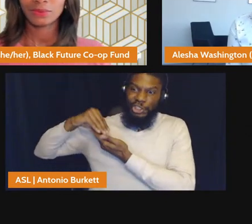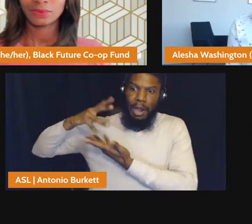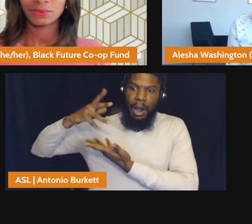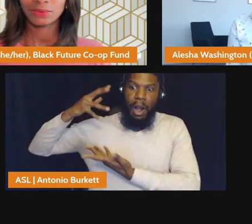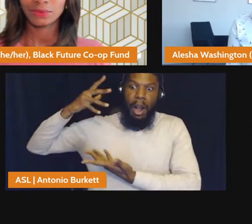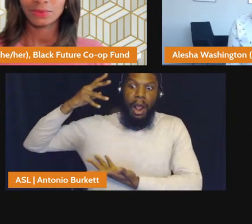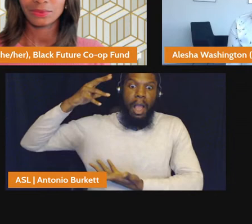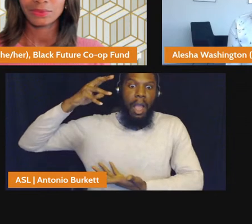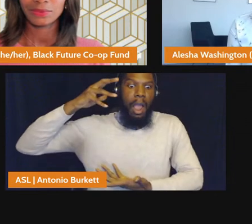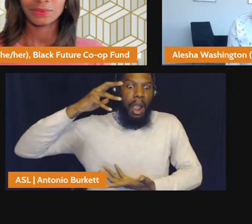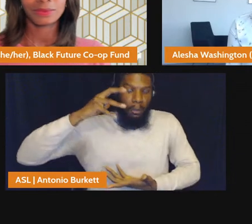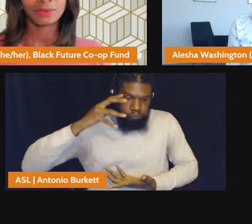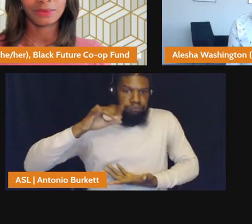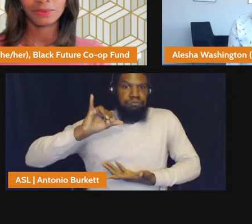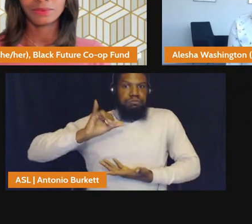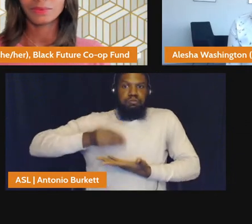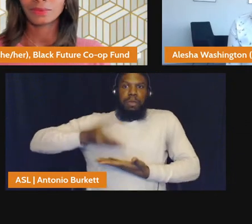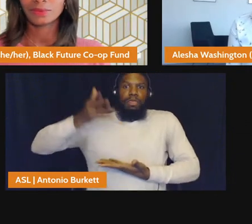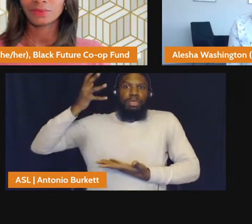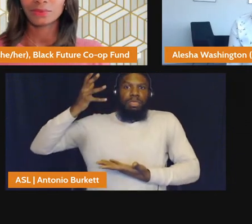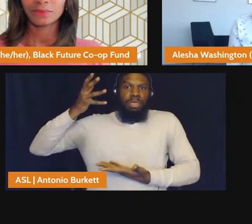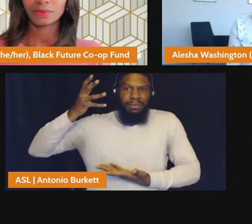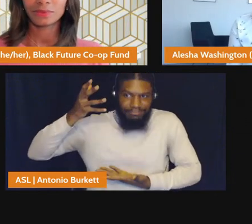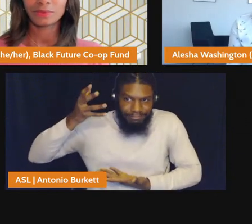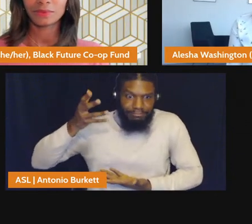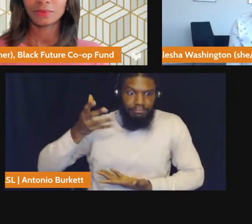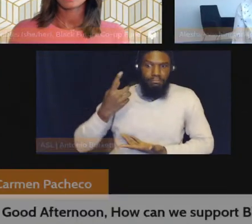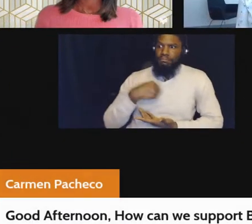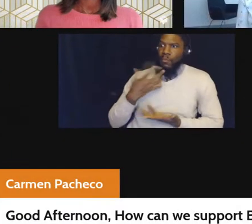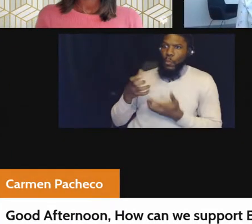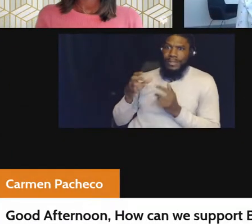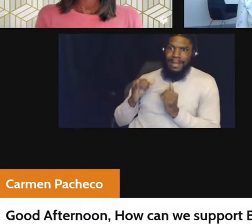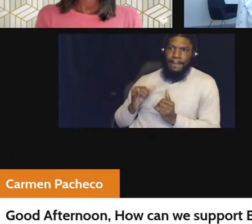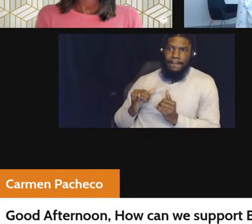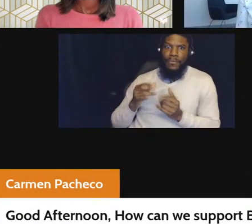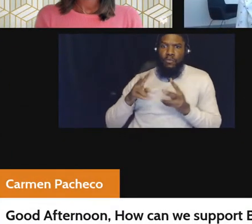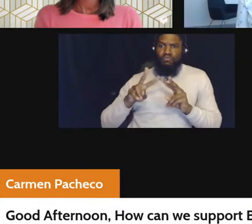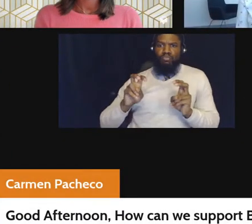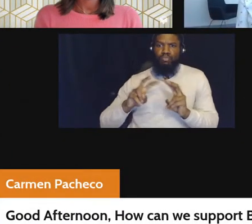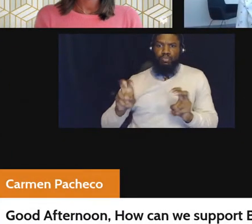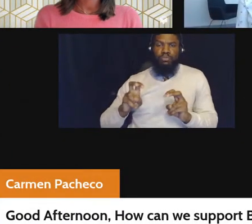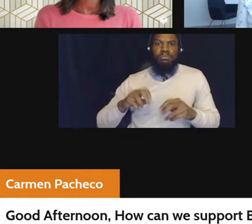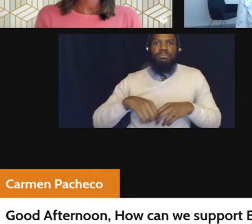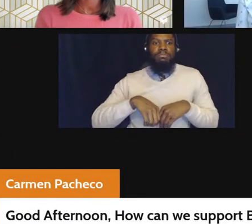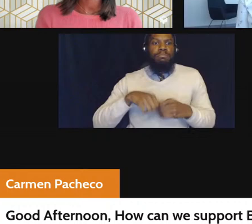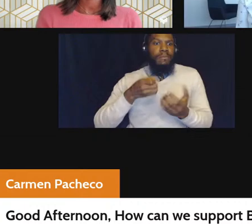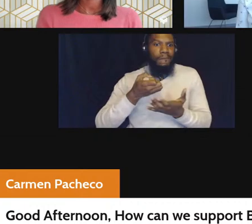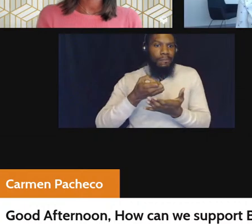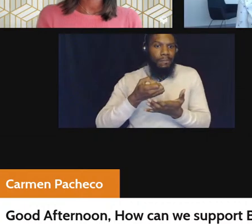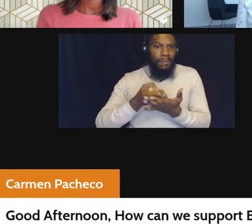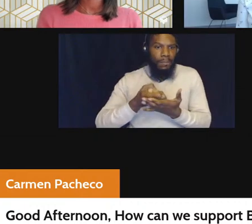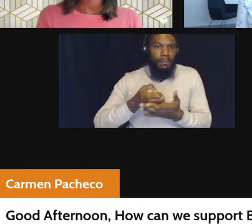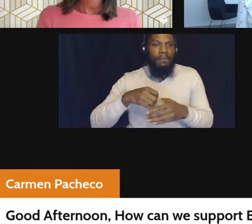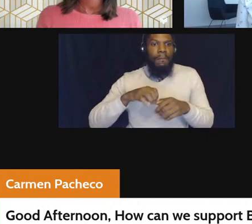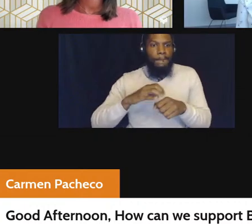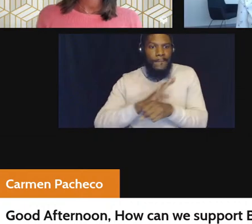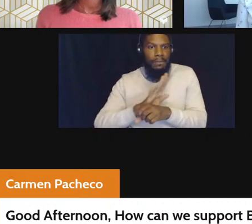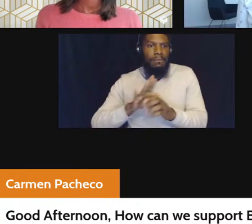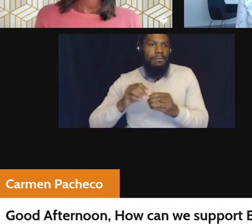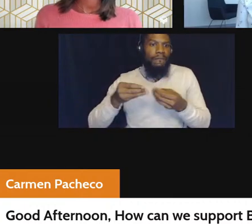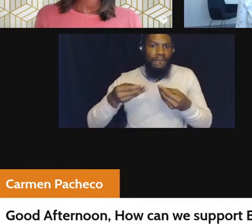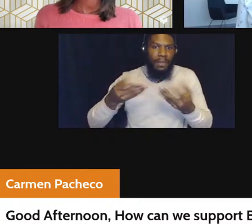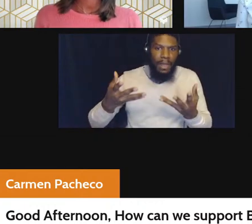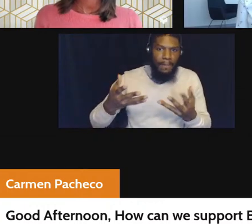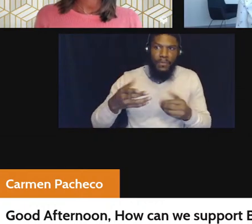is critical to being able to address, I think, those wealth gaps. I think that's one of the things that excites me